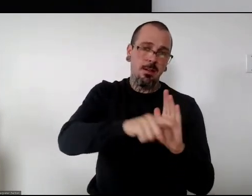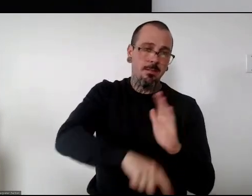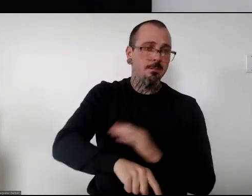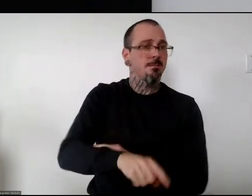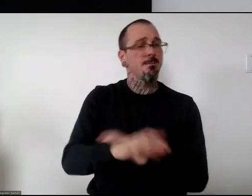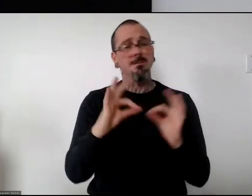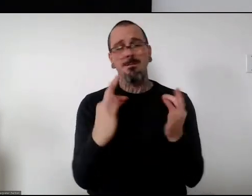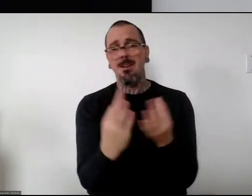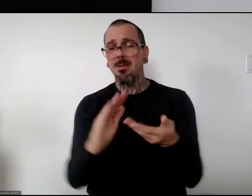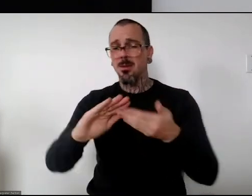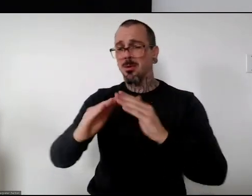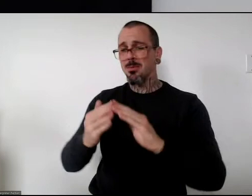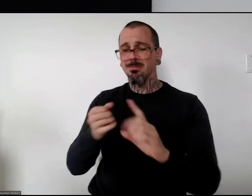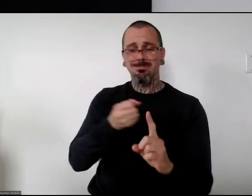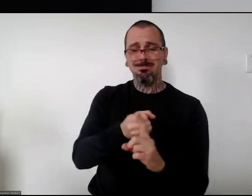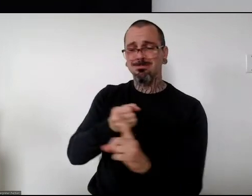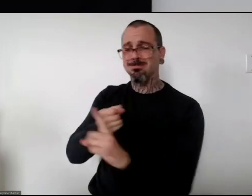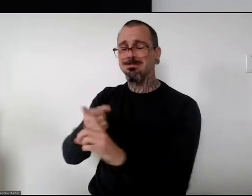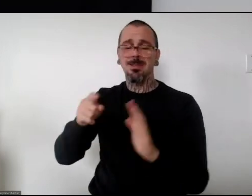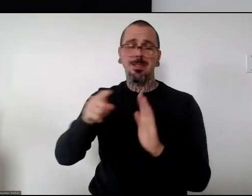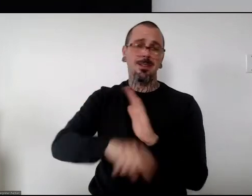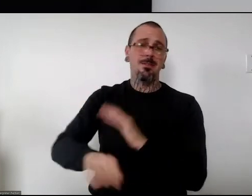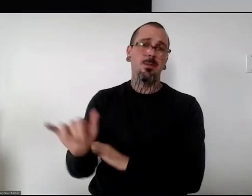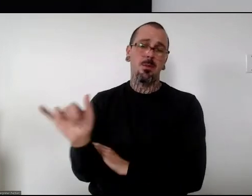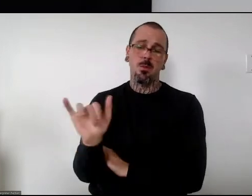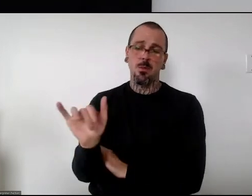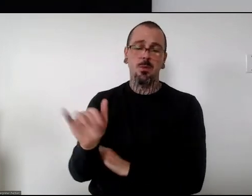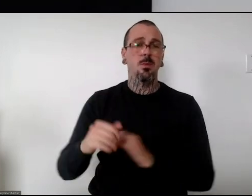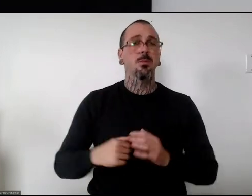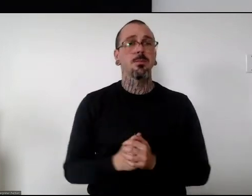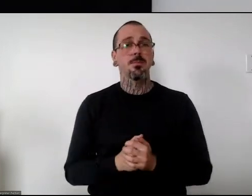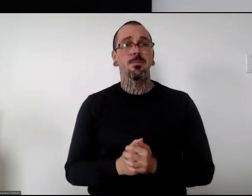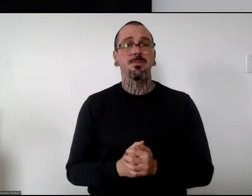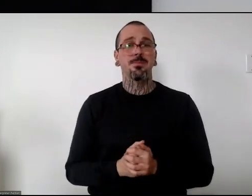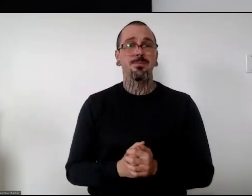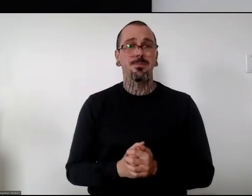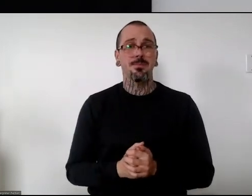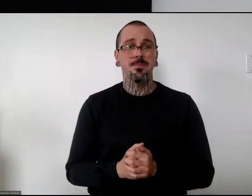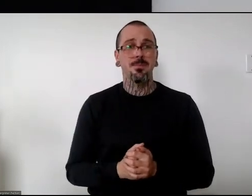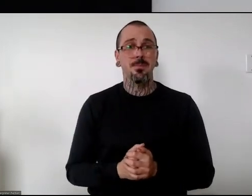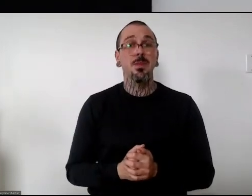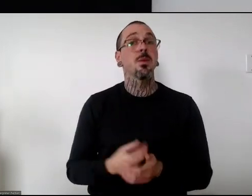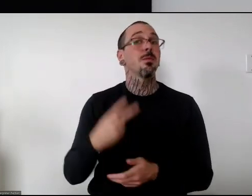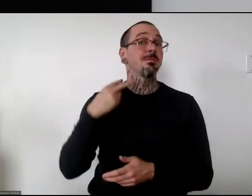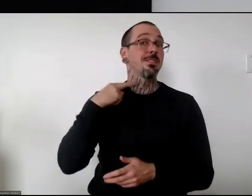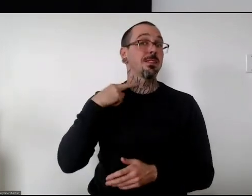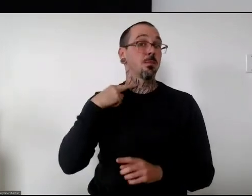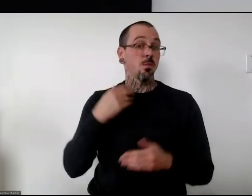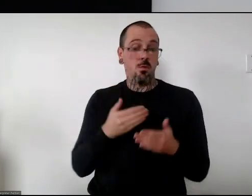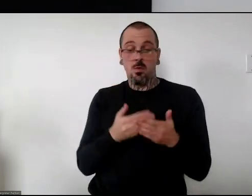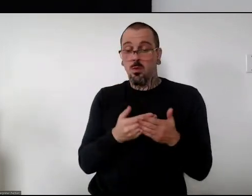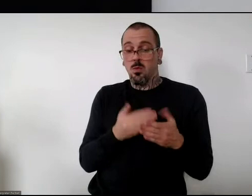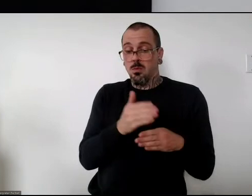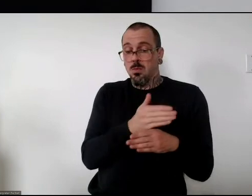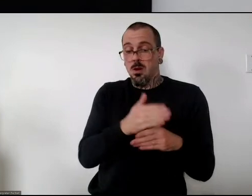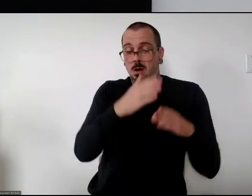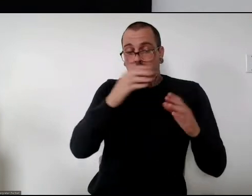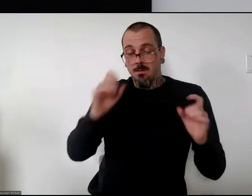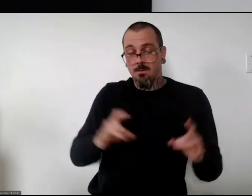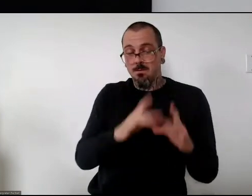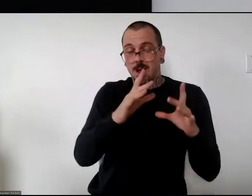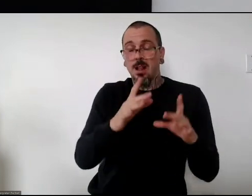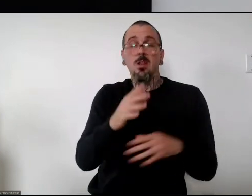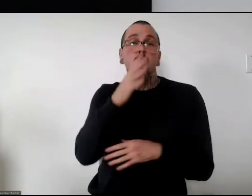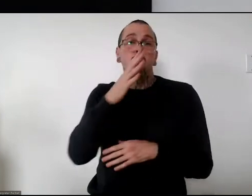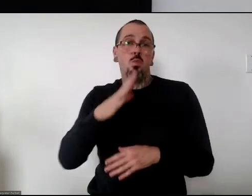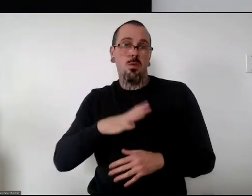Statistics Canada, women are overrepresented as victims of intimate partner violence, and accounting for almost 8